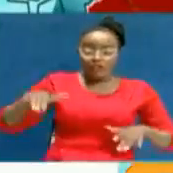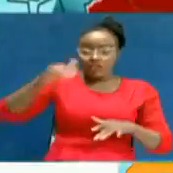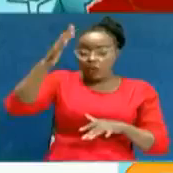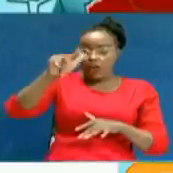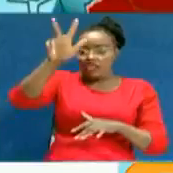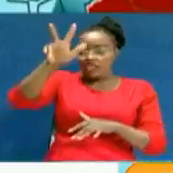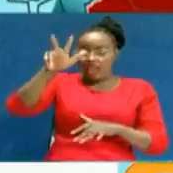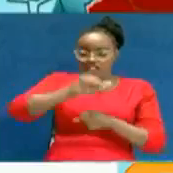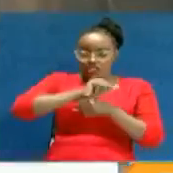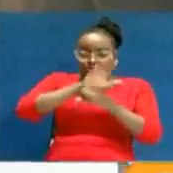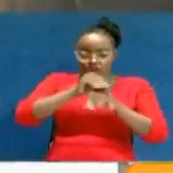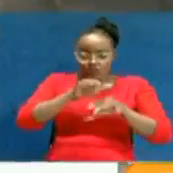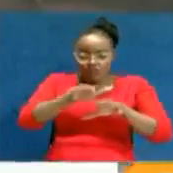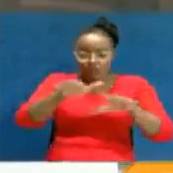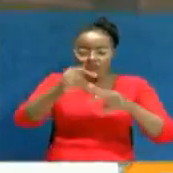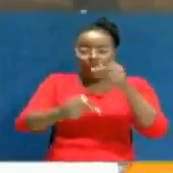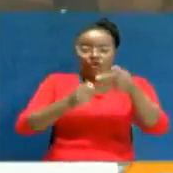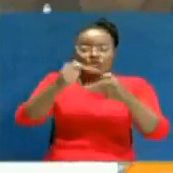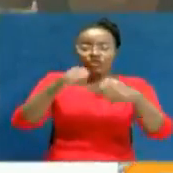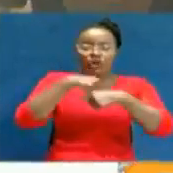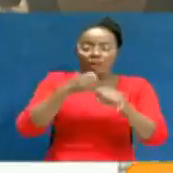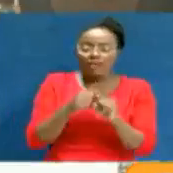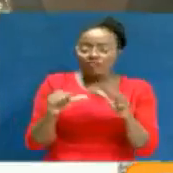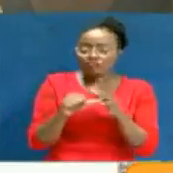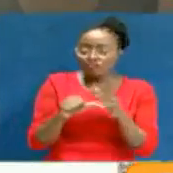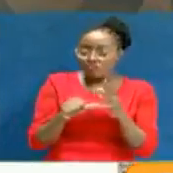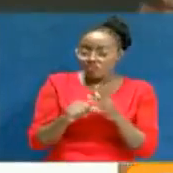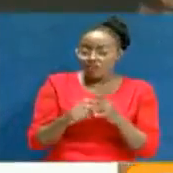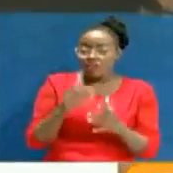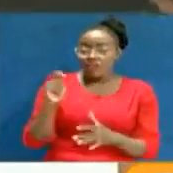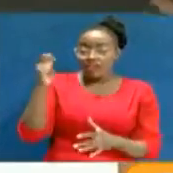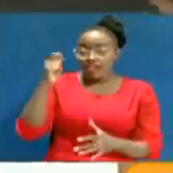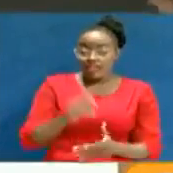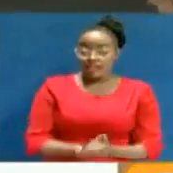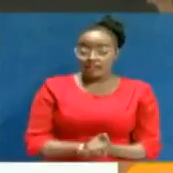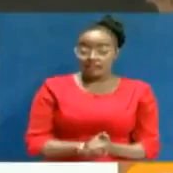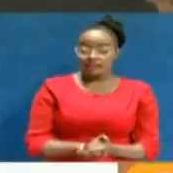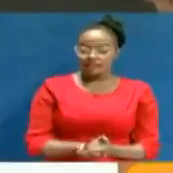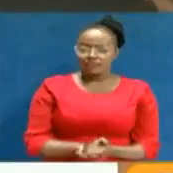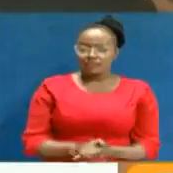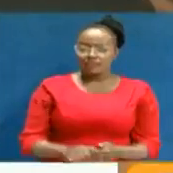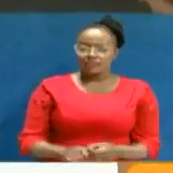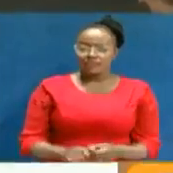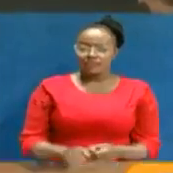third wave continues to cause havoc across the country. Sam Gitukos, Resident TV.